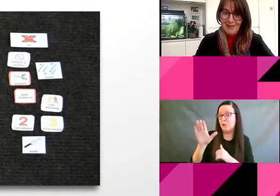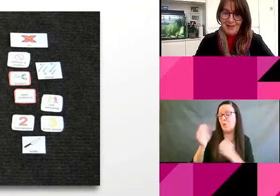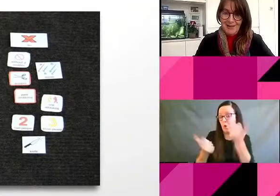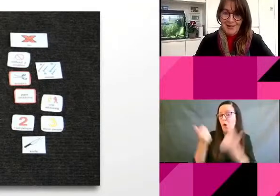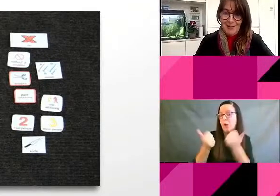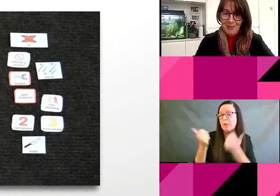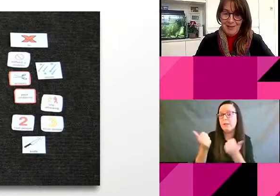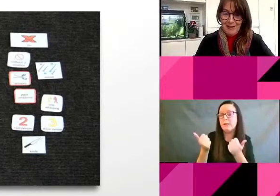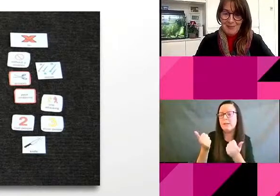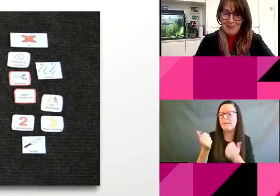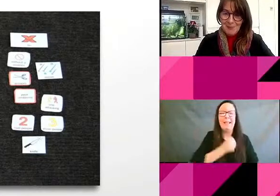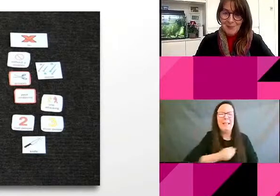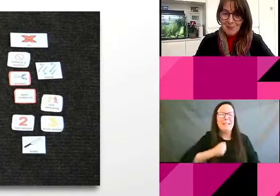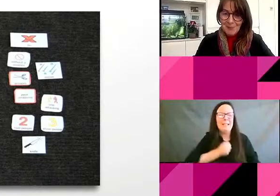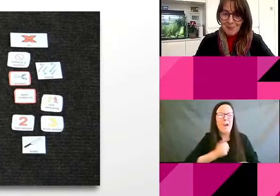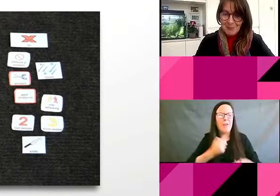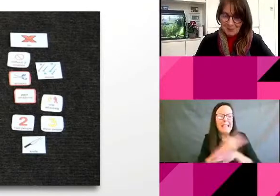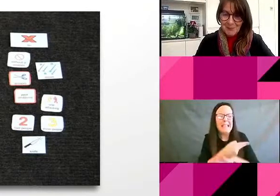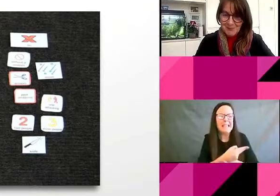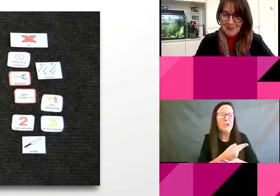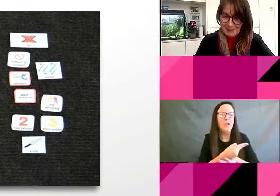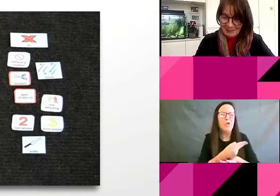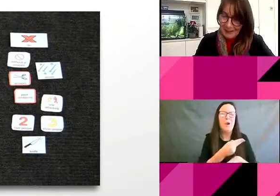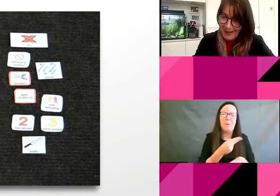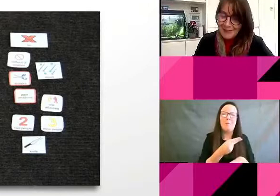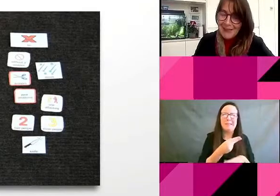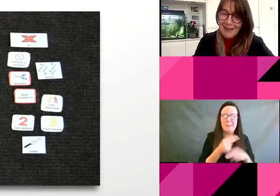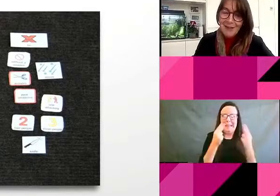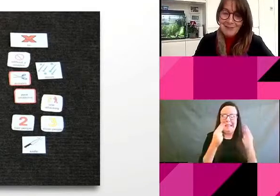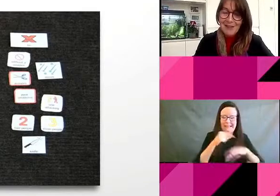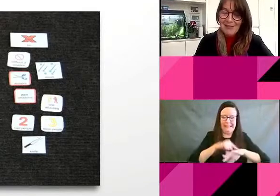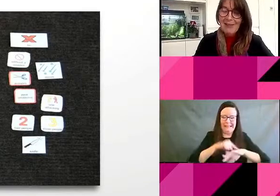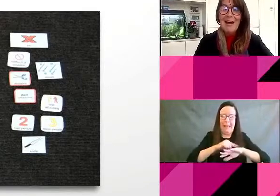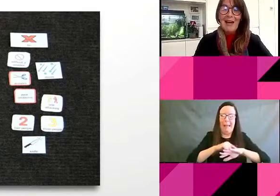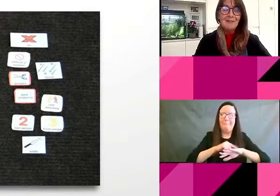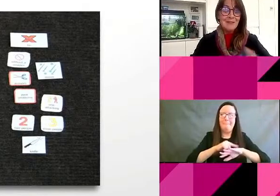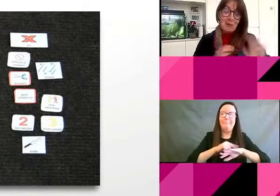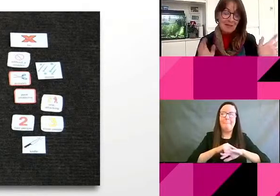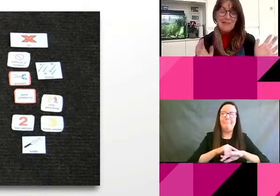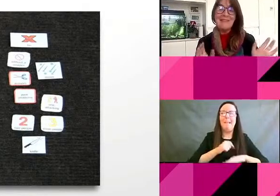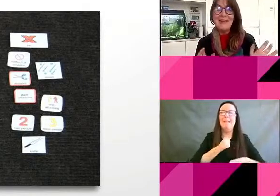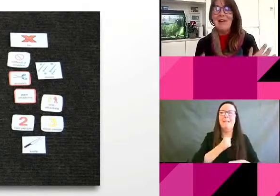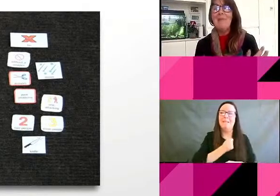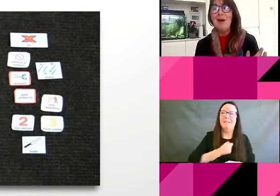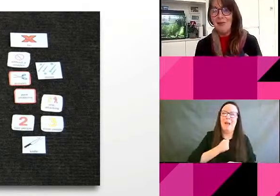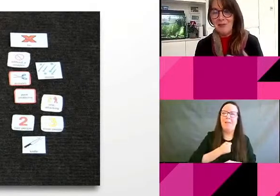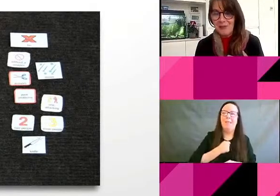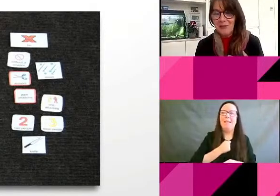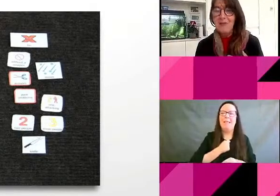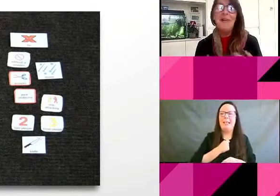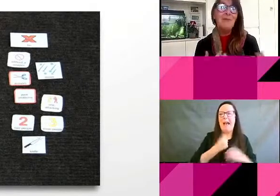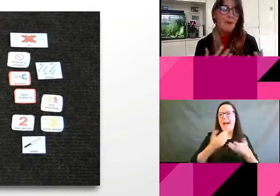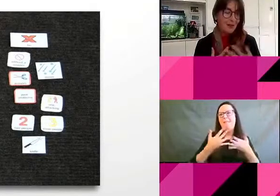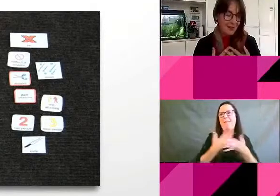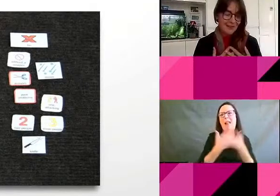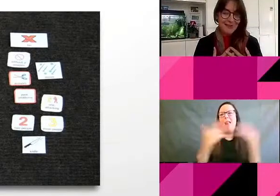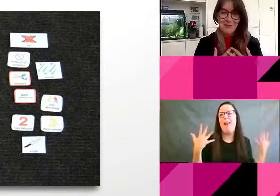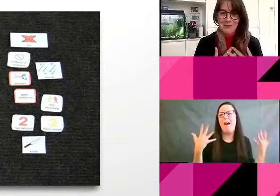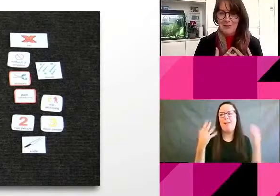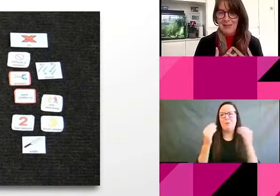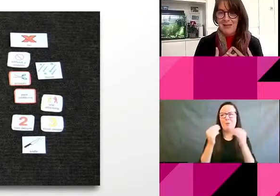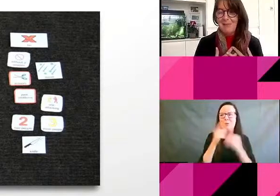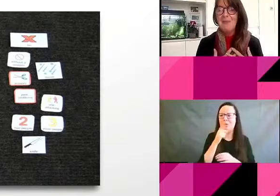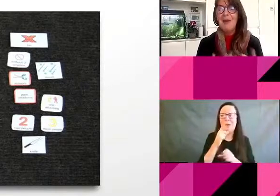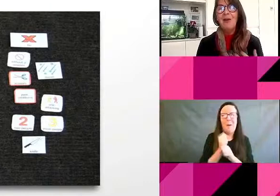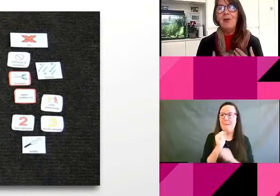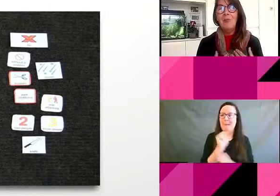Sorry to interrupt, Catherine, okay. But we might need to wind it up a bit. Okay, I'm sorry. I have so much to say about the role. If anyone would like to